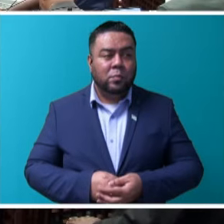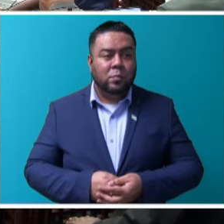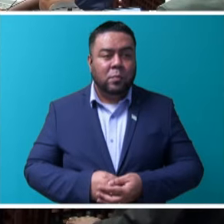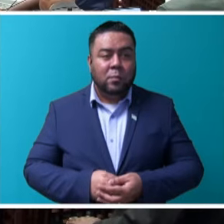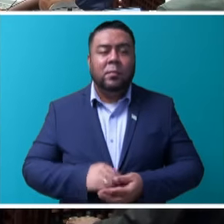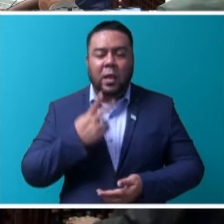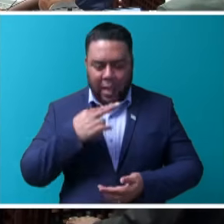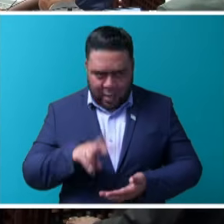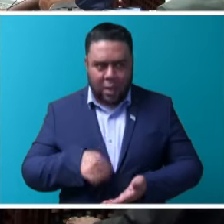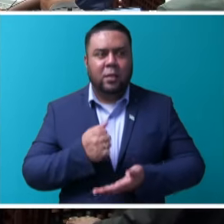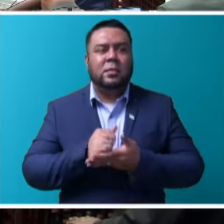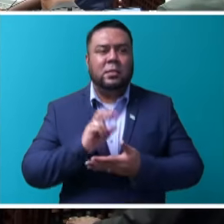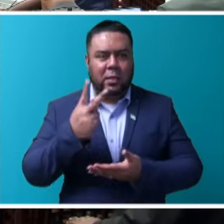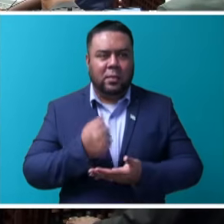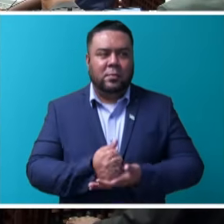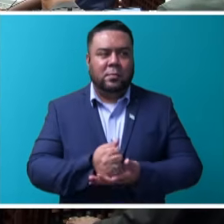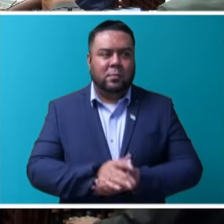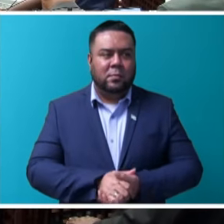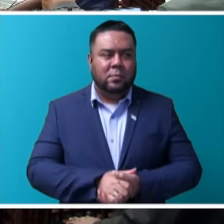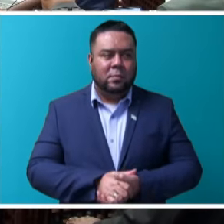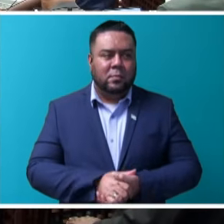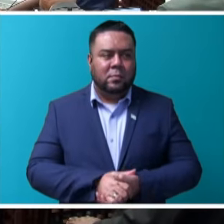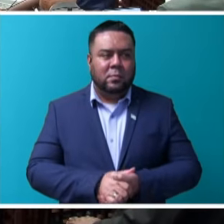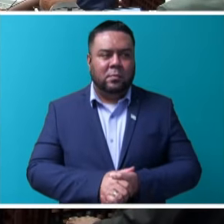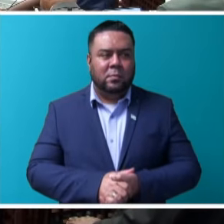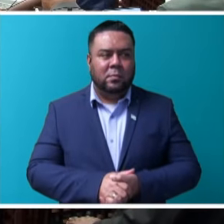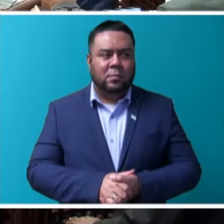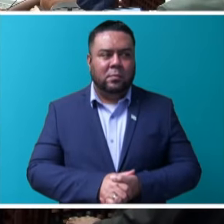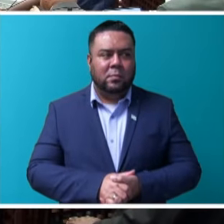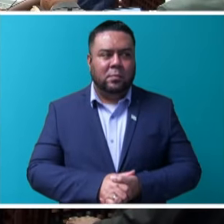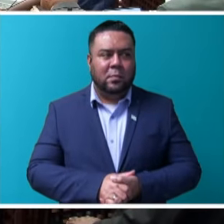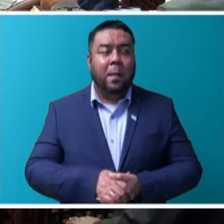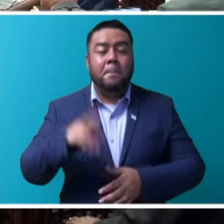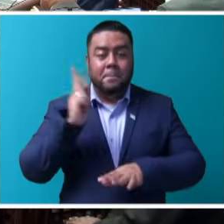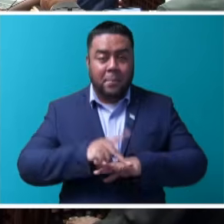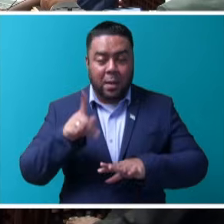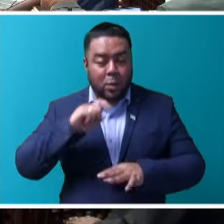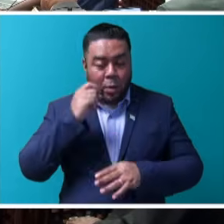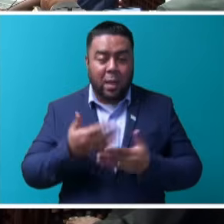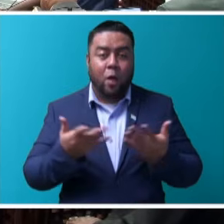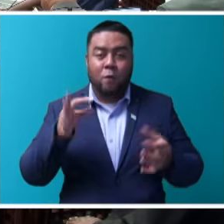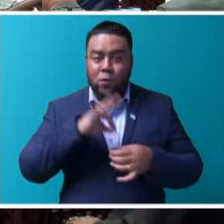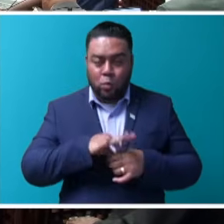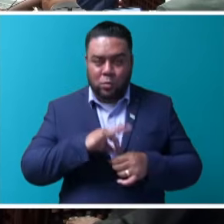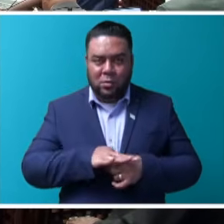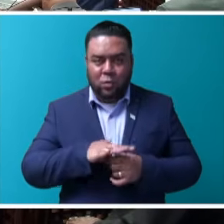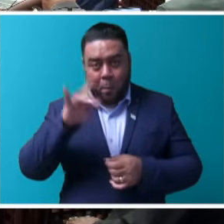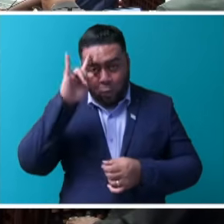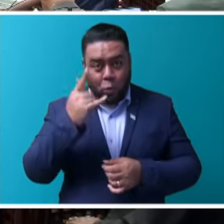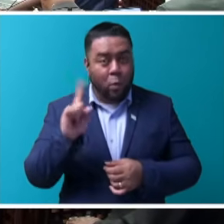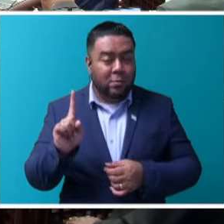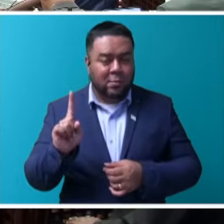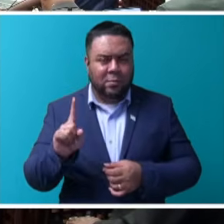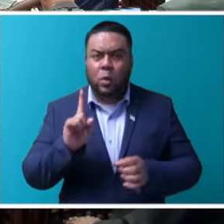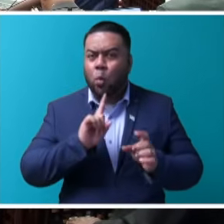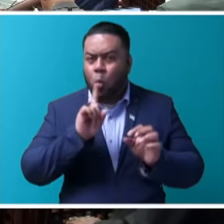Honourable Speaker, I second the motion. There is a seconder. The Parliament will now vote on the motion. The question